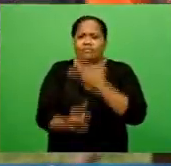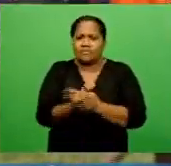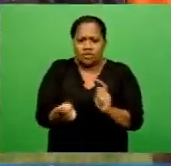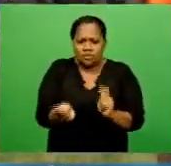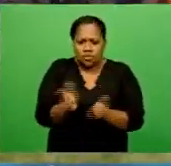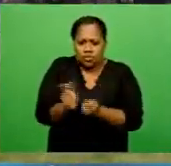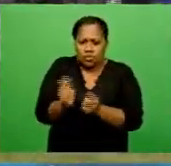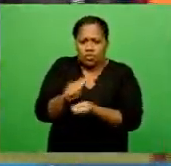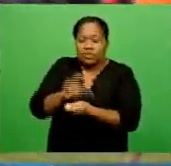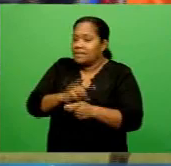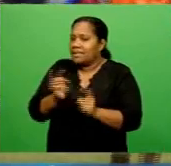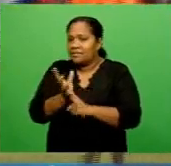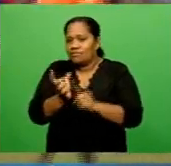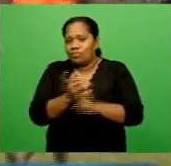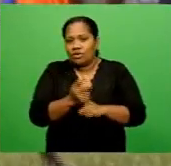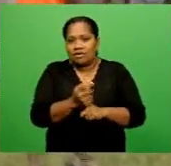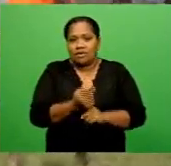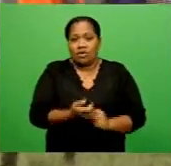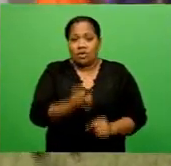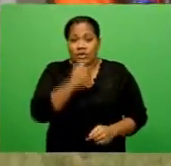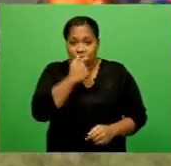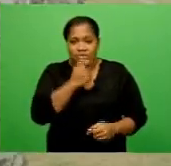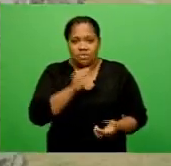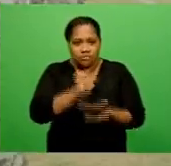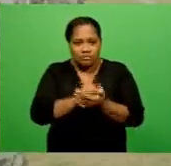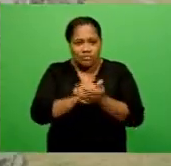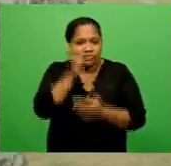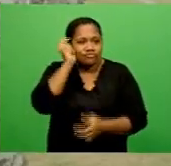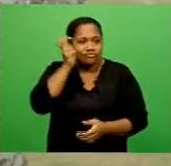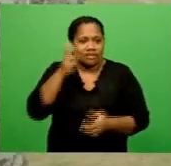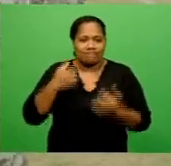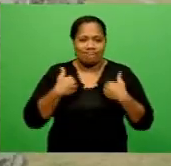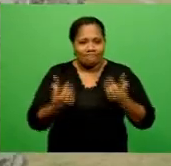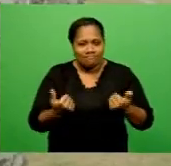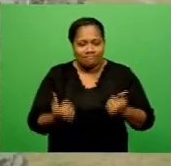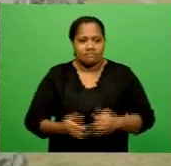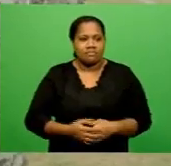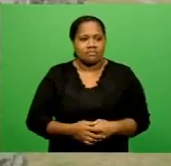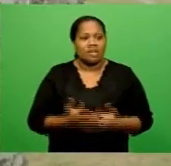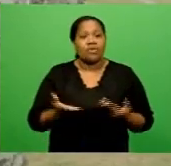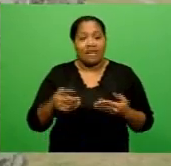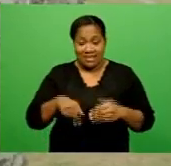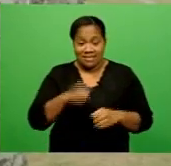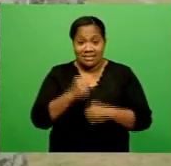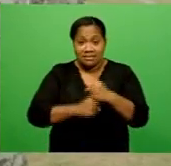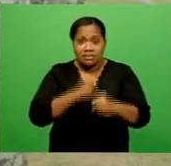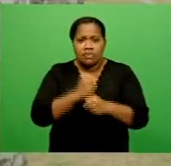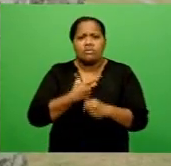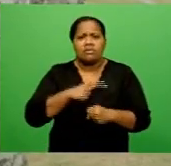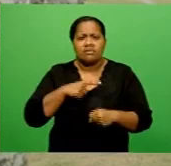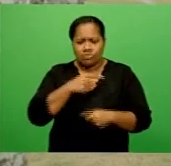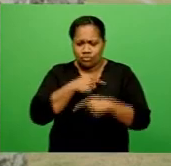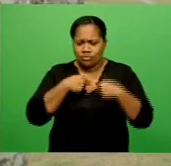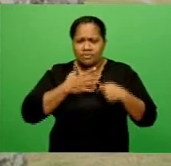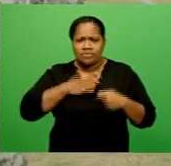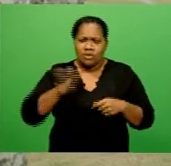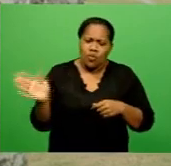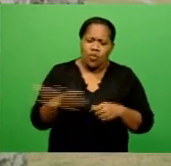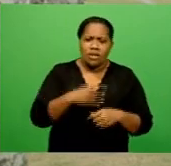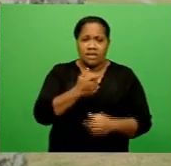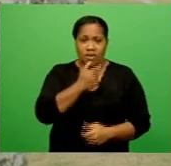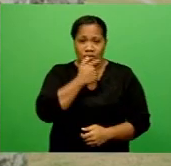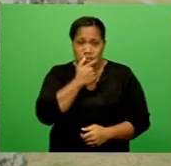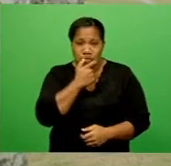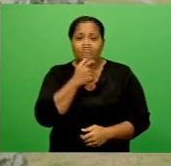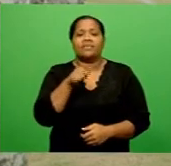to have referees well trained. As for this season, we would like to have all the referees on